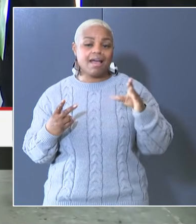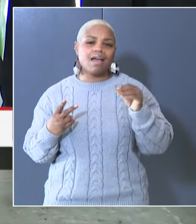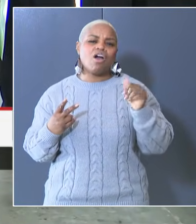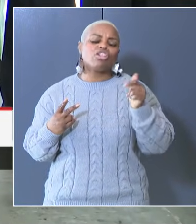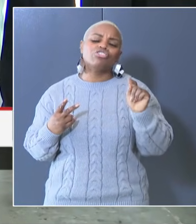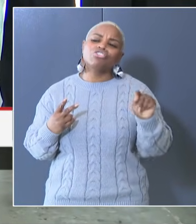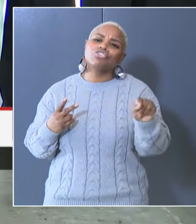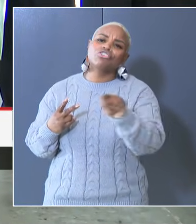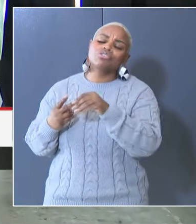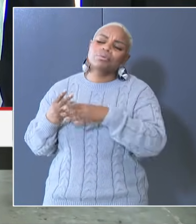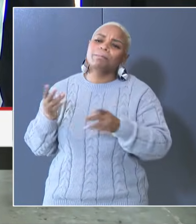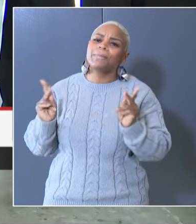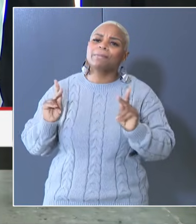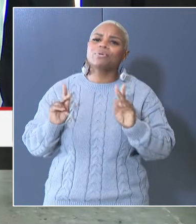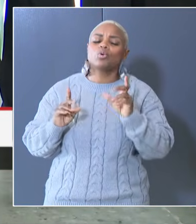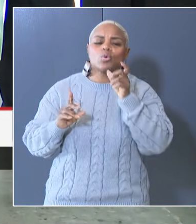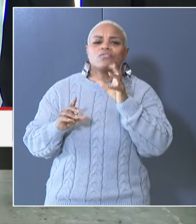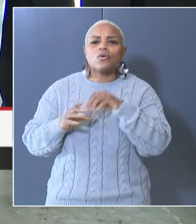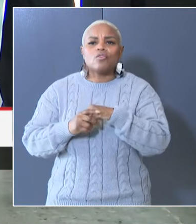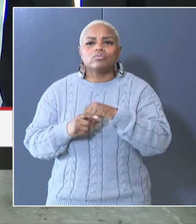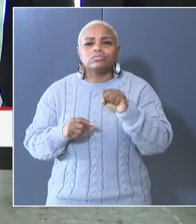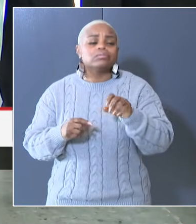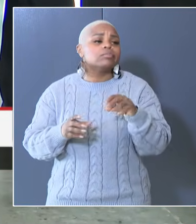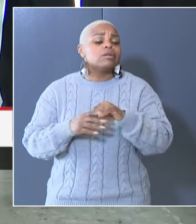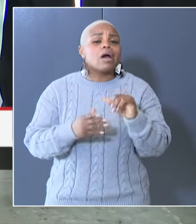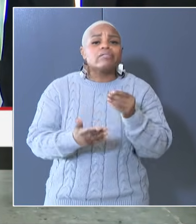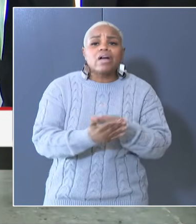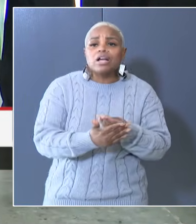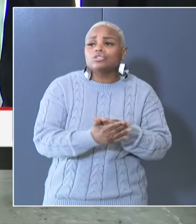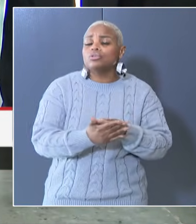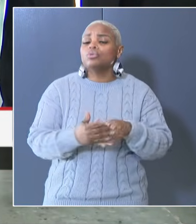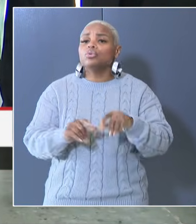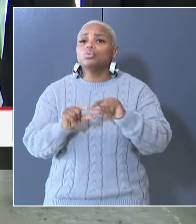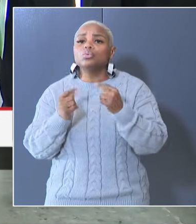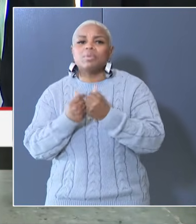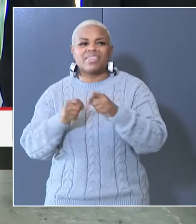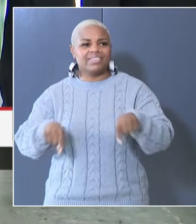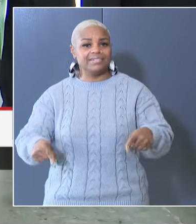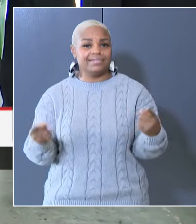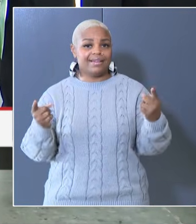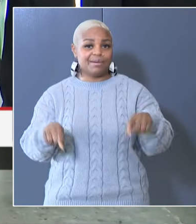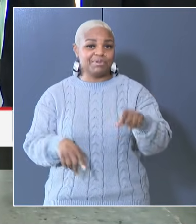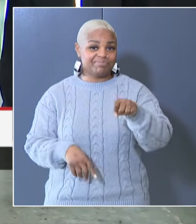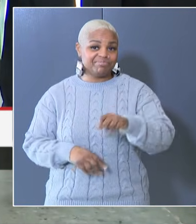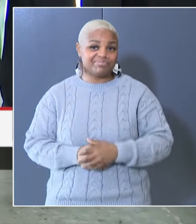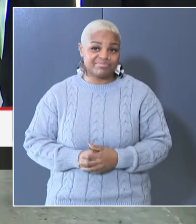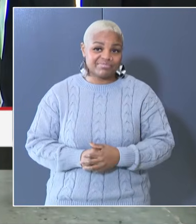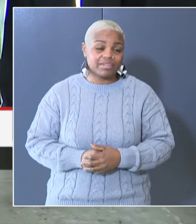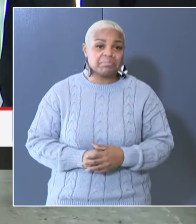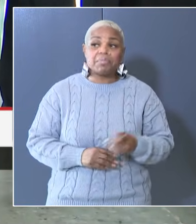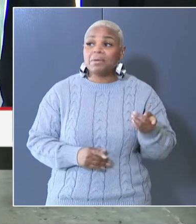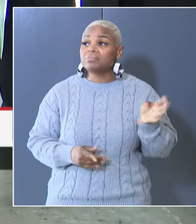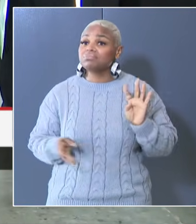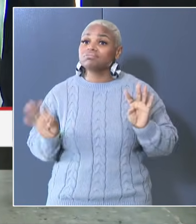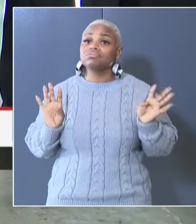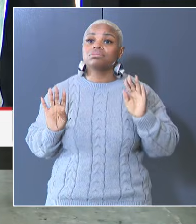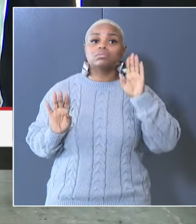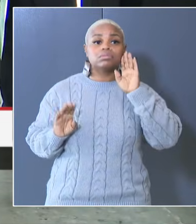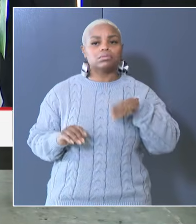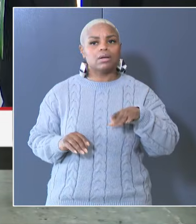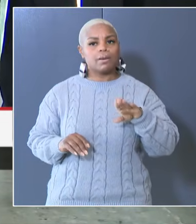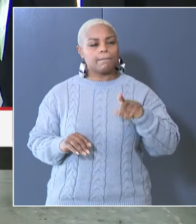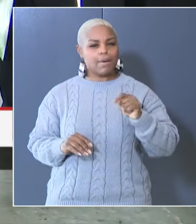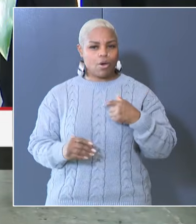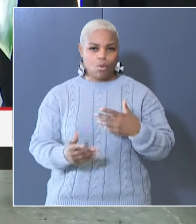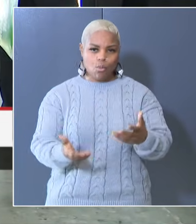have been part of the finance group that helped put this together, who you will hear from. It's always good to celebrate